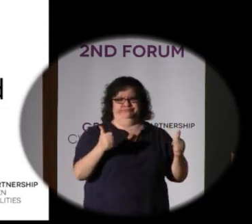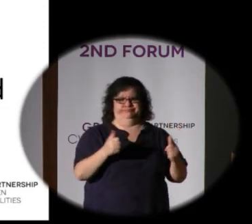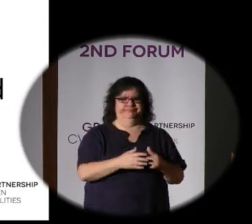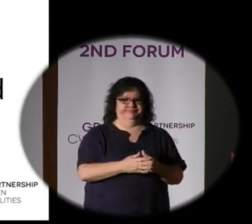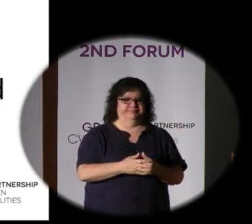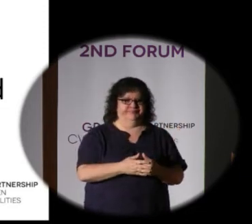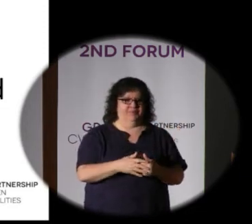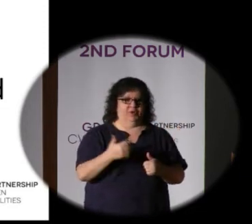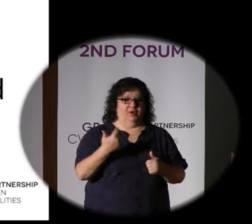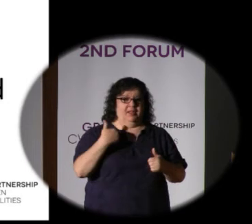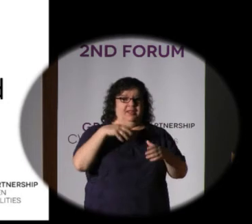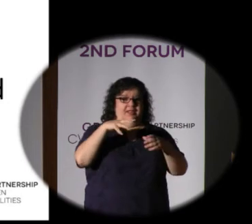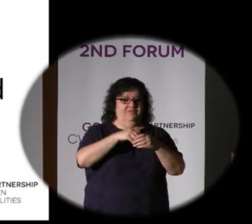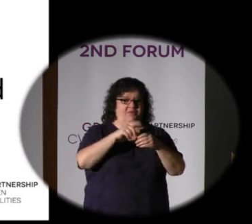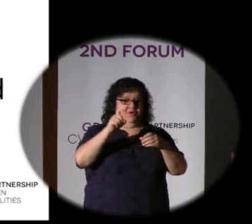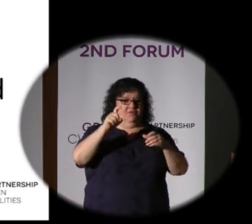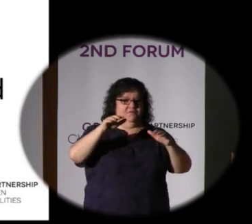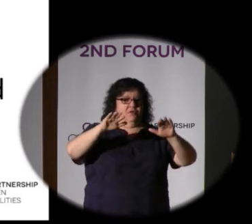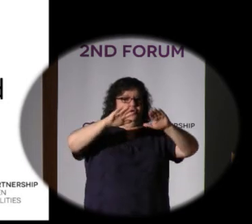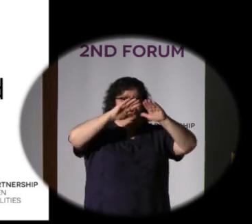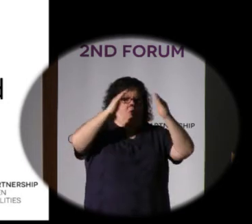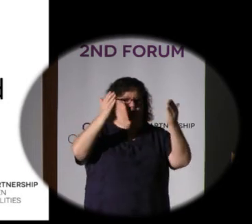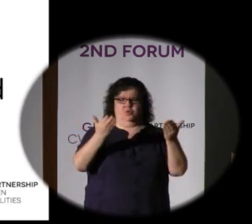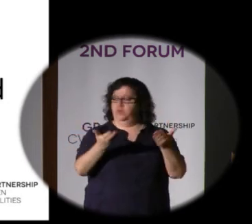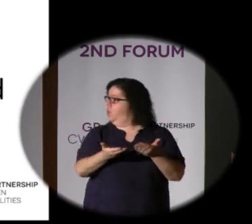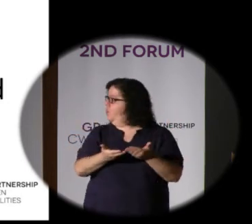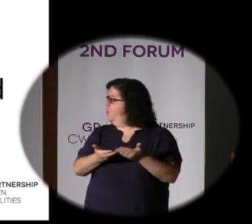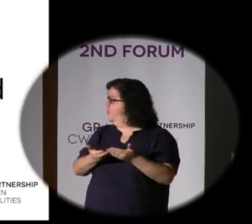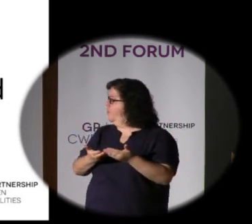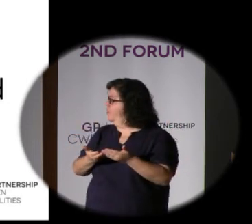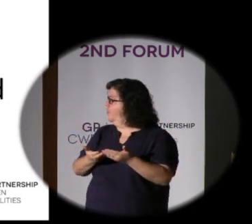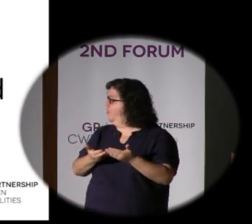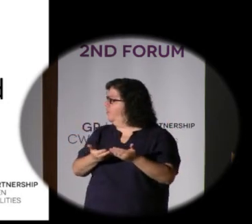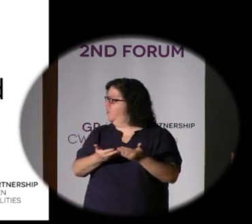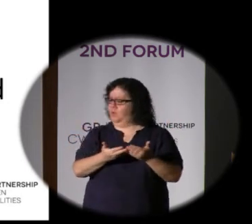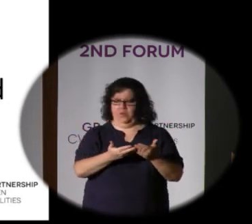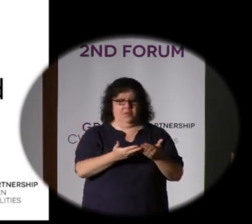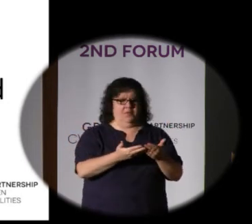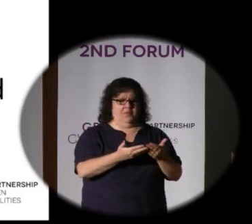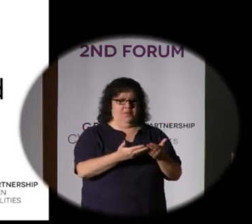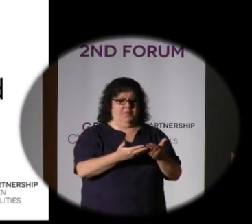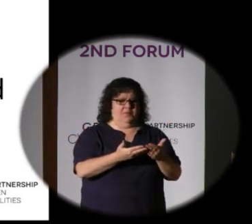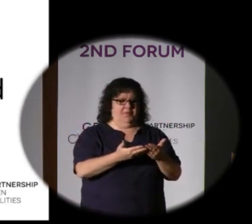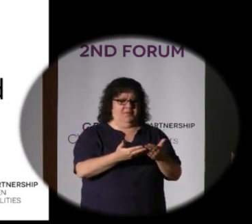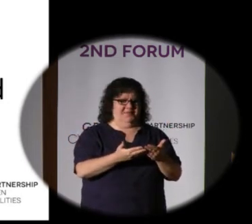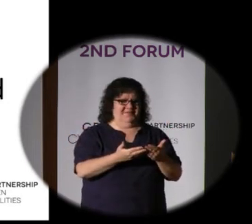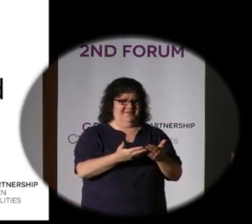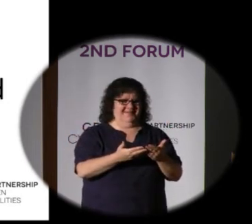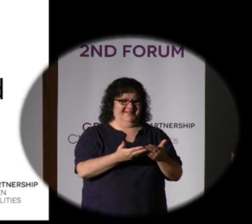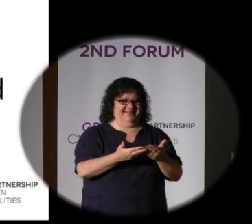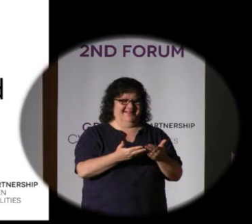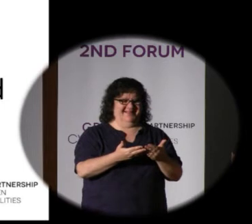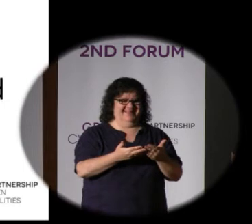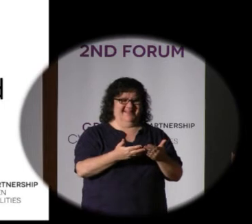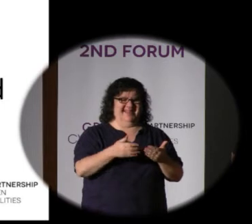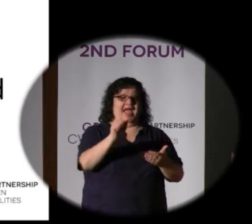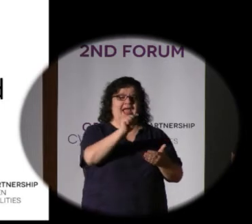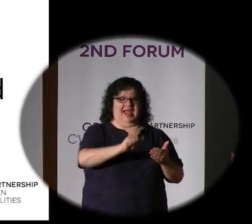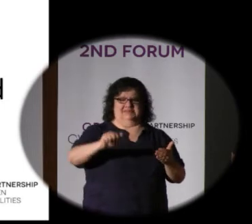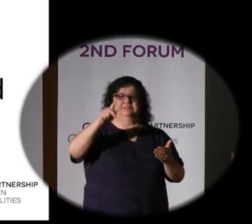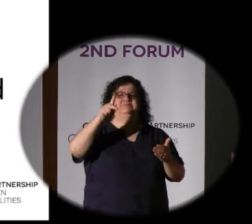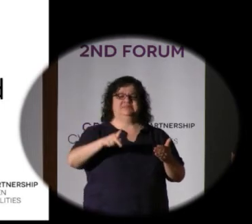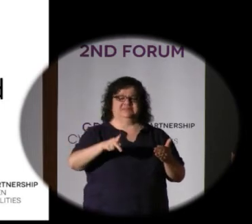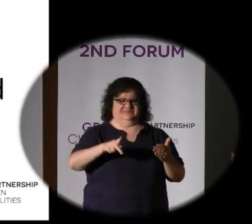with disability among the panel of children at the featured event. And he did a very great